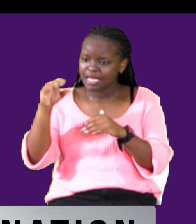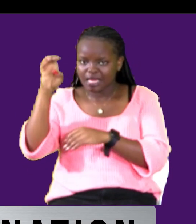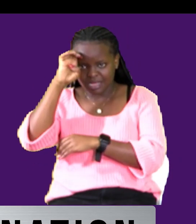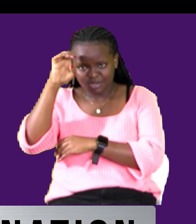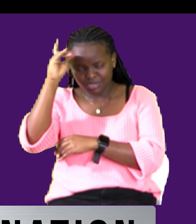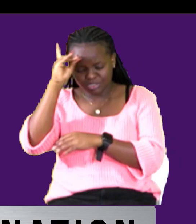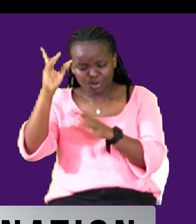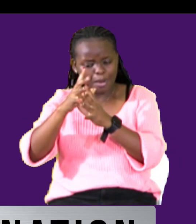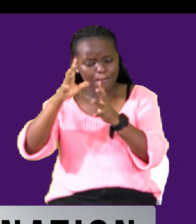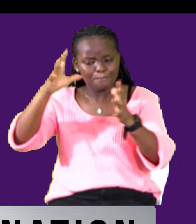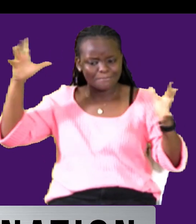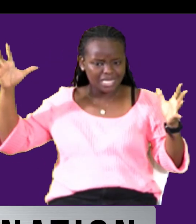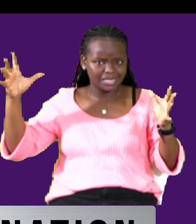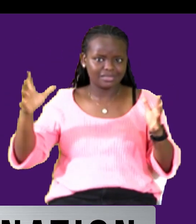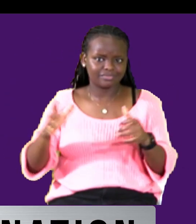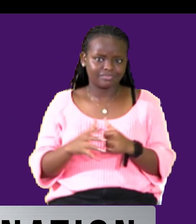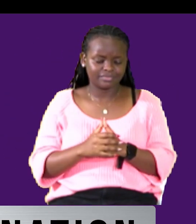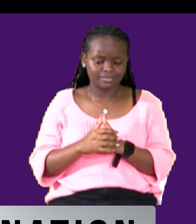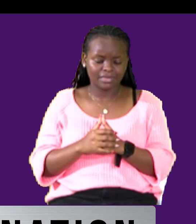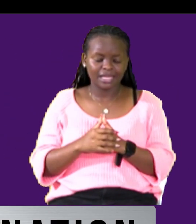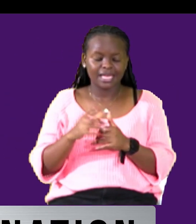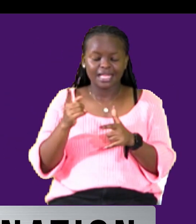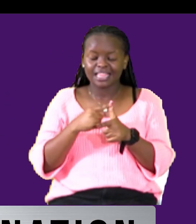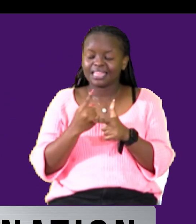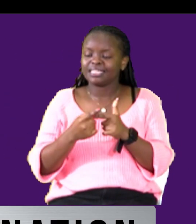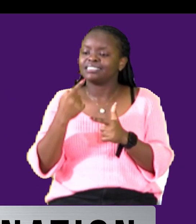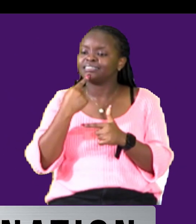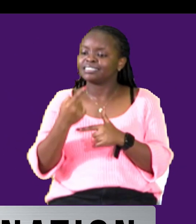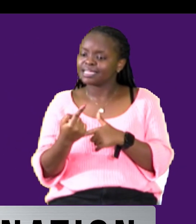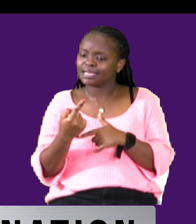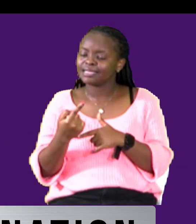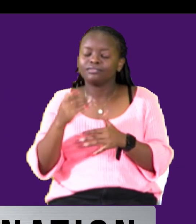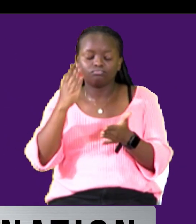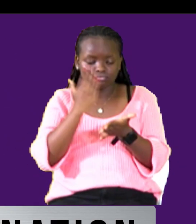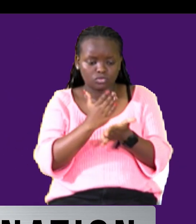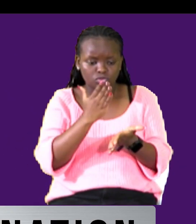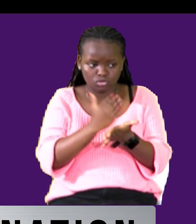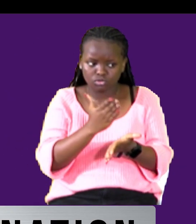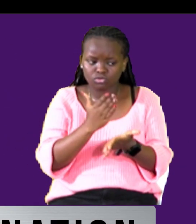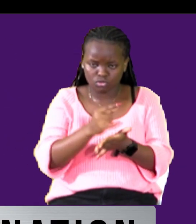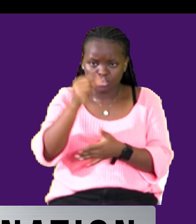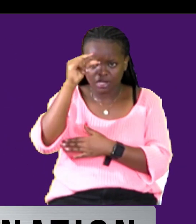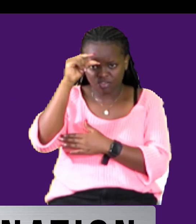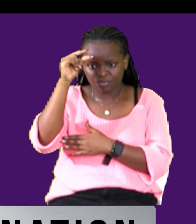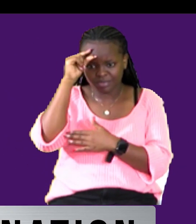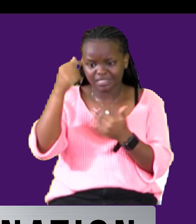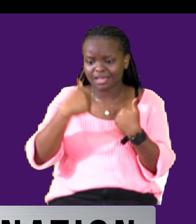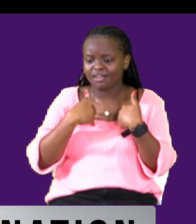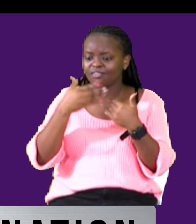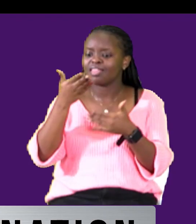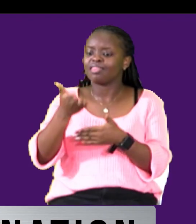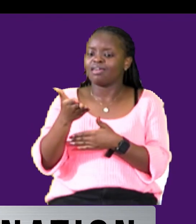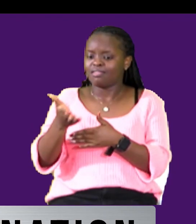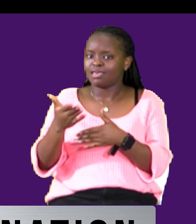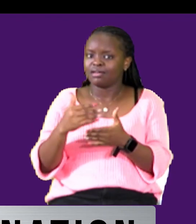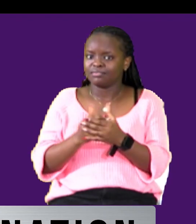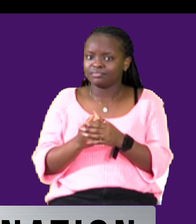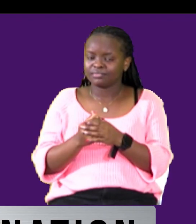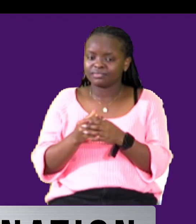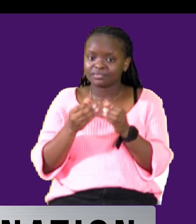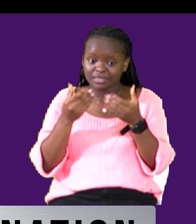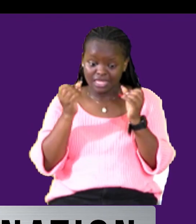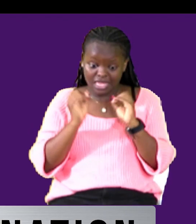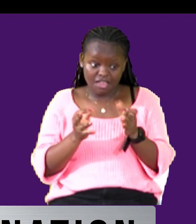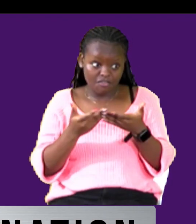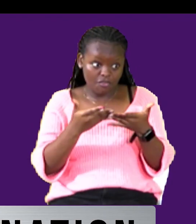major. Then mwananchi would say, by the way, hiyo na ni kweli national government ilikuwa na hand. Kama alikuwa nafungua